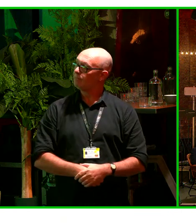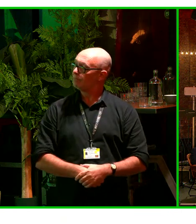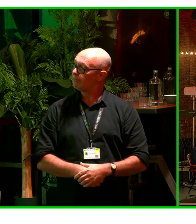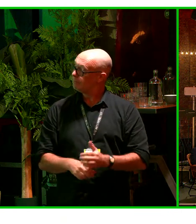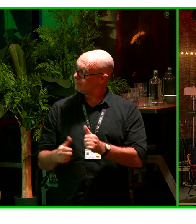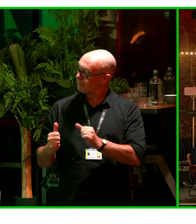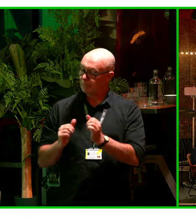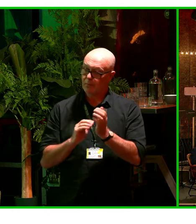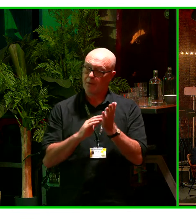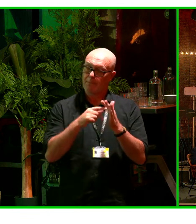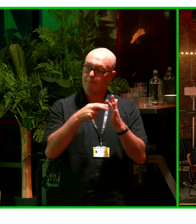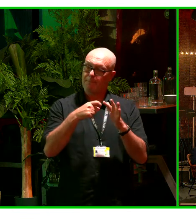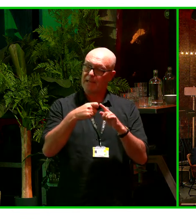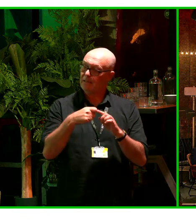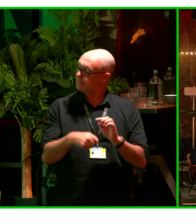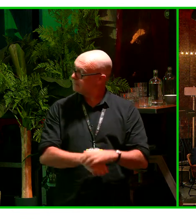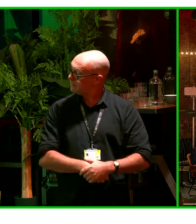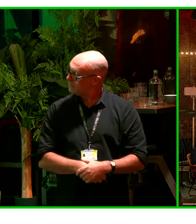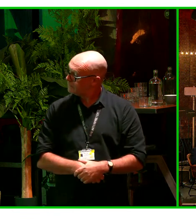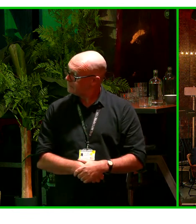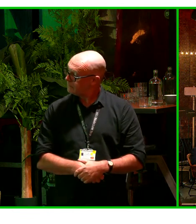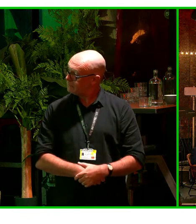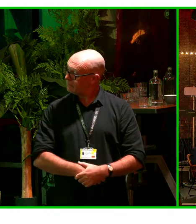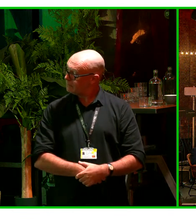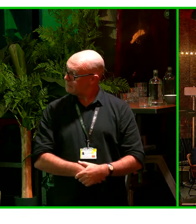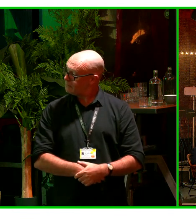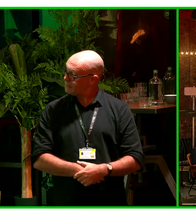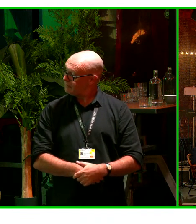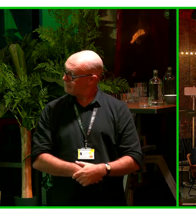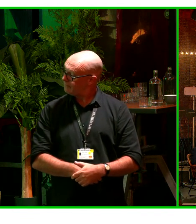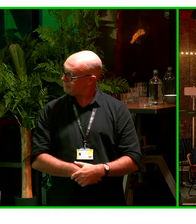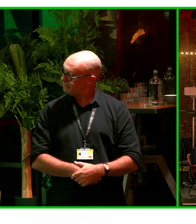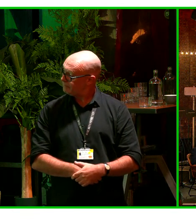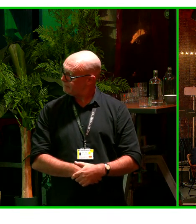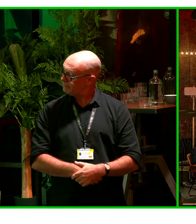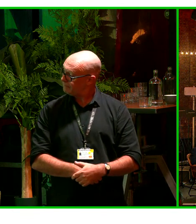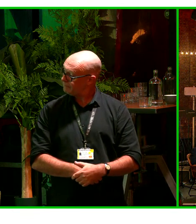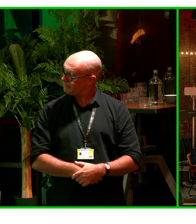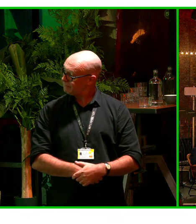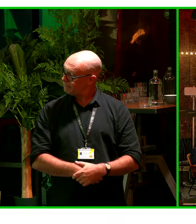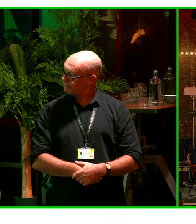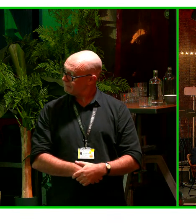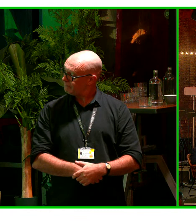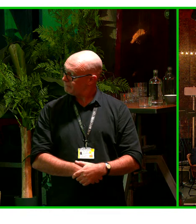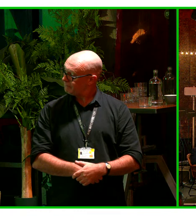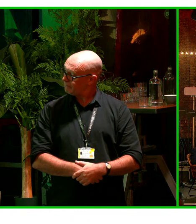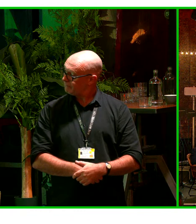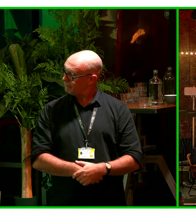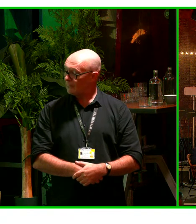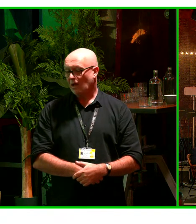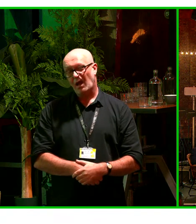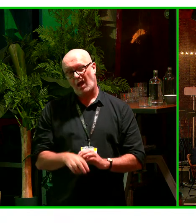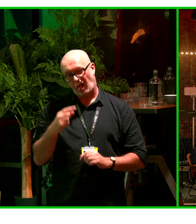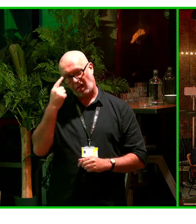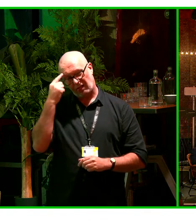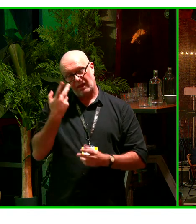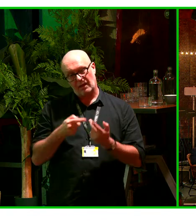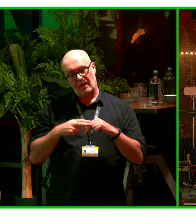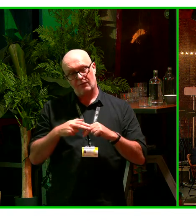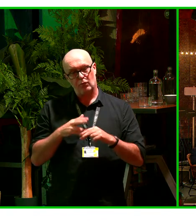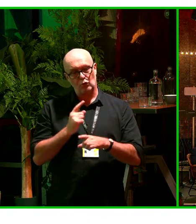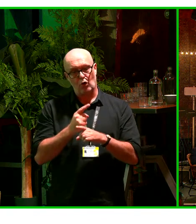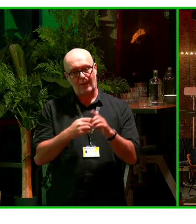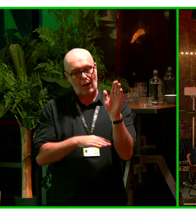Mike? I think we've got to try and we talk about leveling up, but we kind of need to democratize being